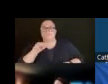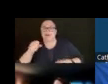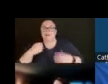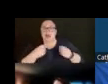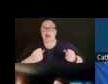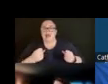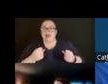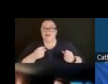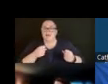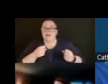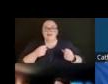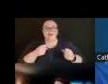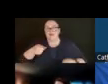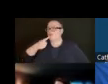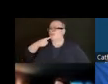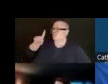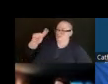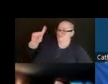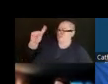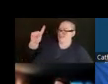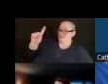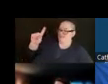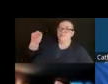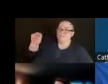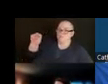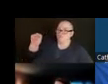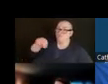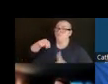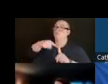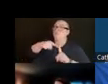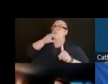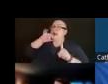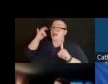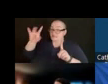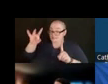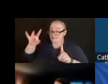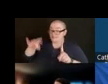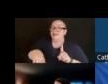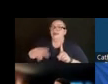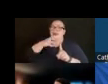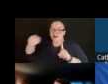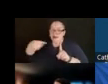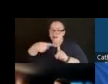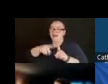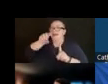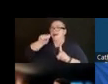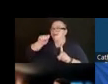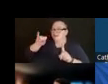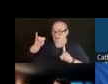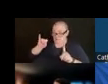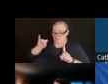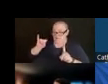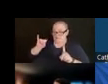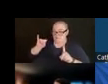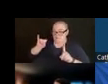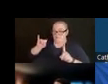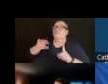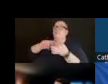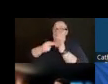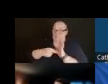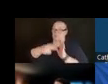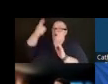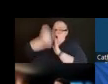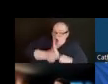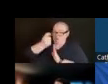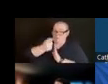you need to say, no, they are 18 and they are on SSI, so they qualify for Mass